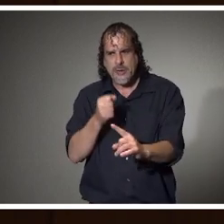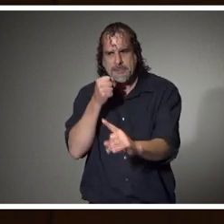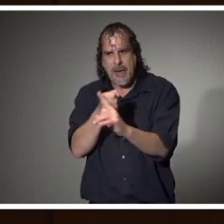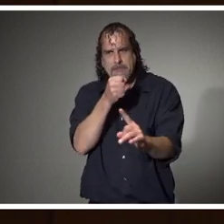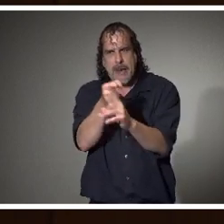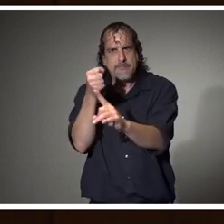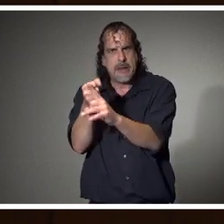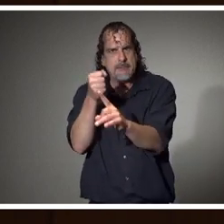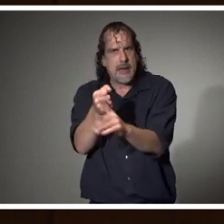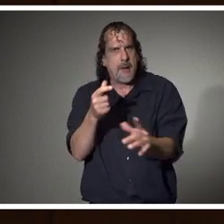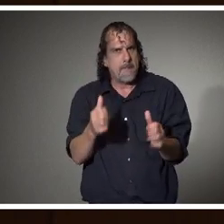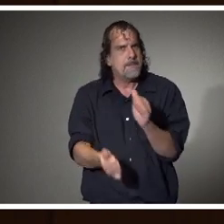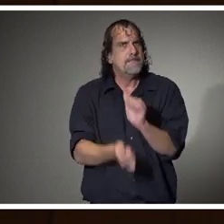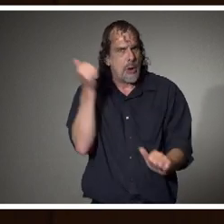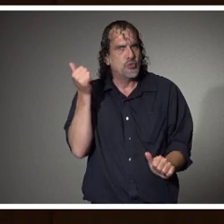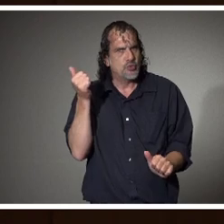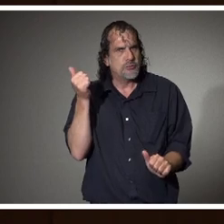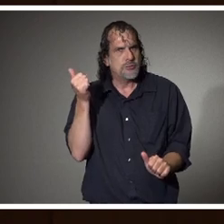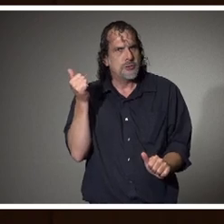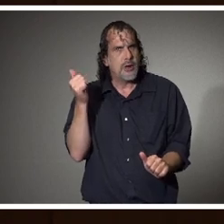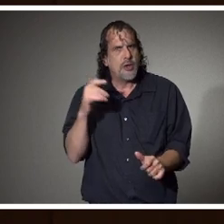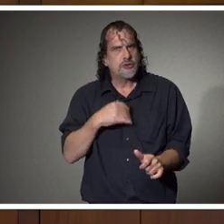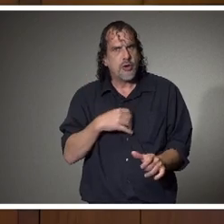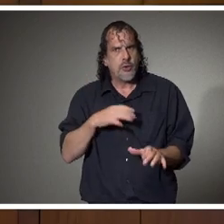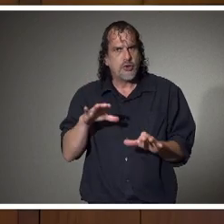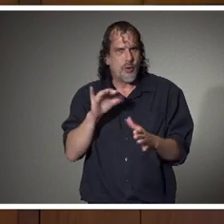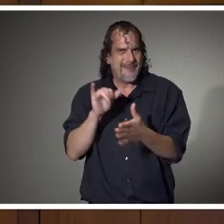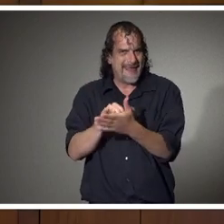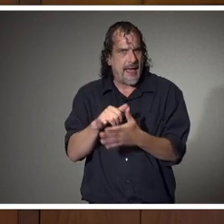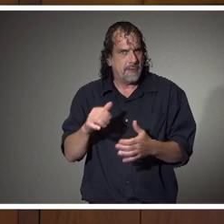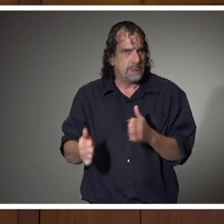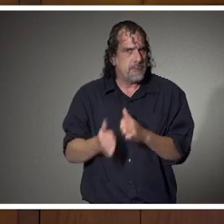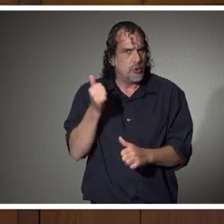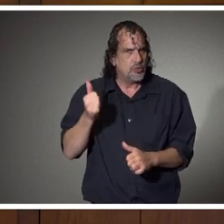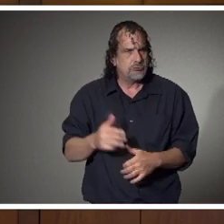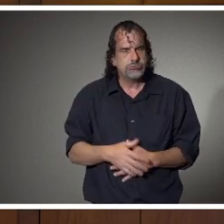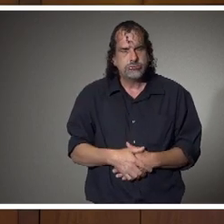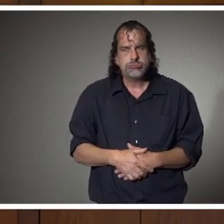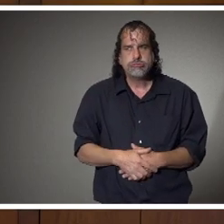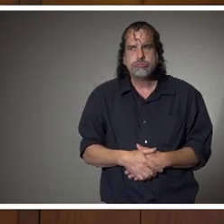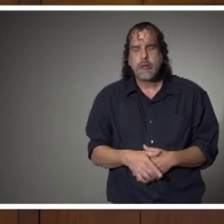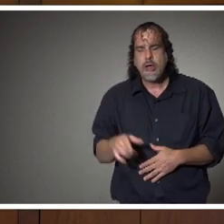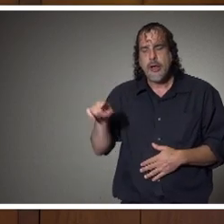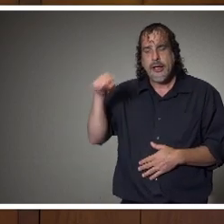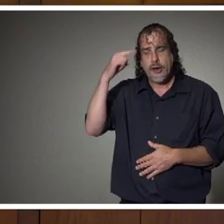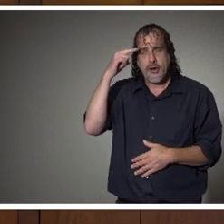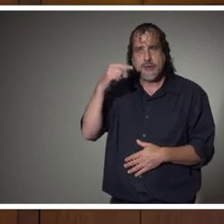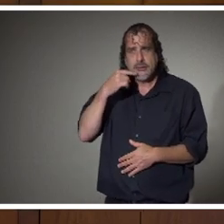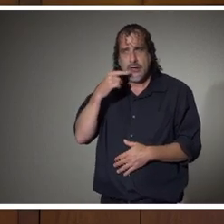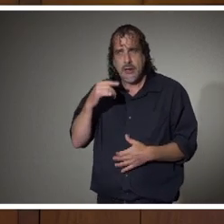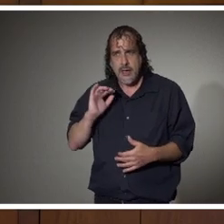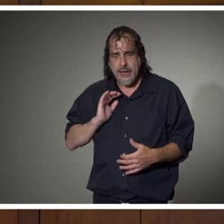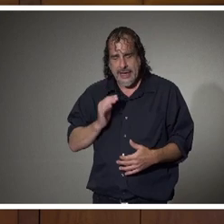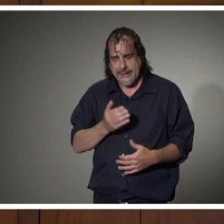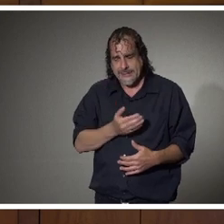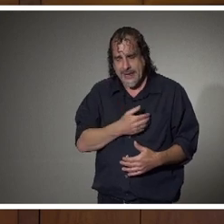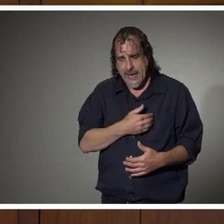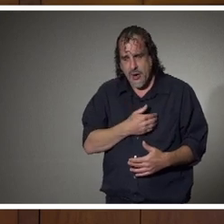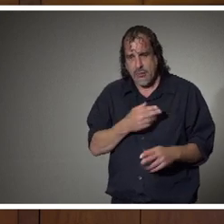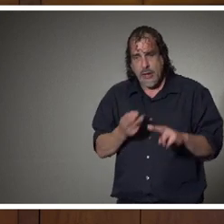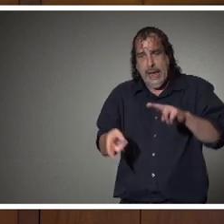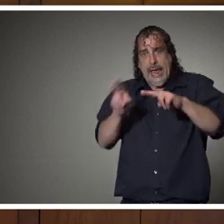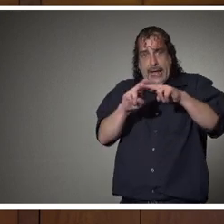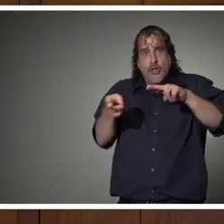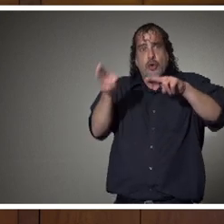our testing, and so we're committed to pushing that through. Yeah, and I will tell you, I think as our capacity increases, I think